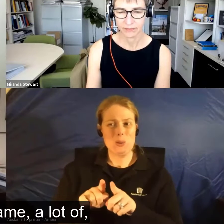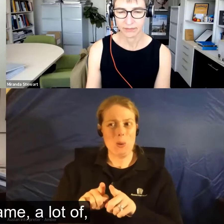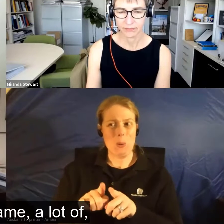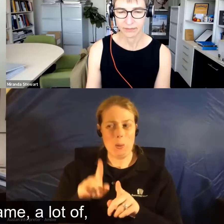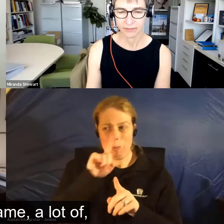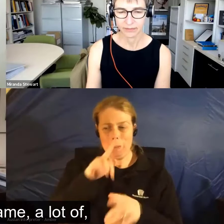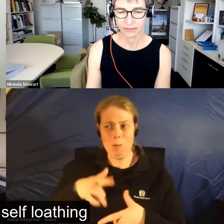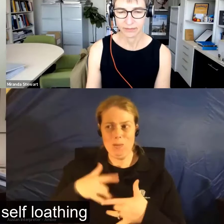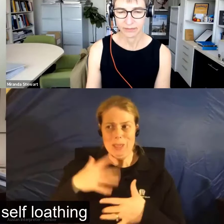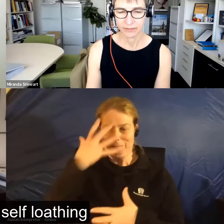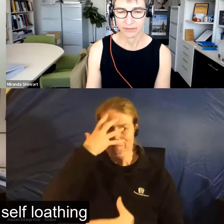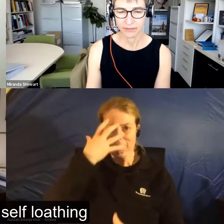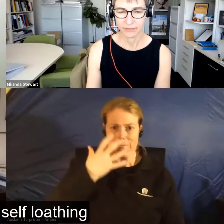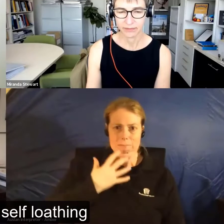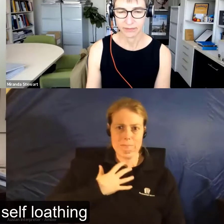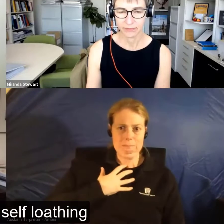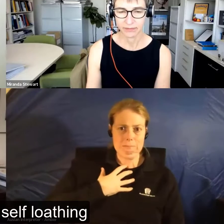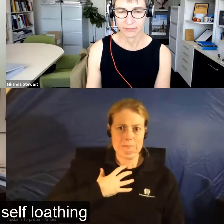of,